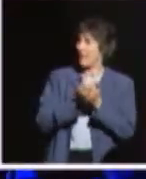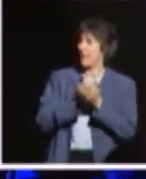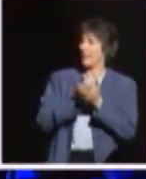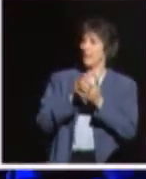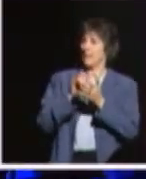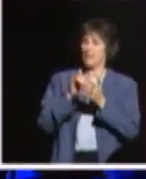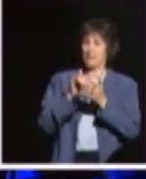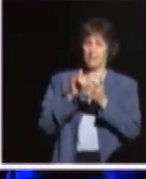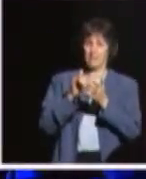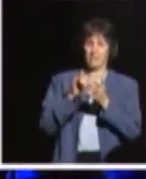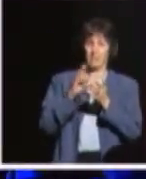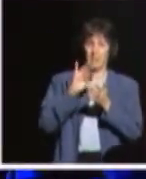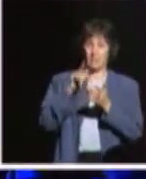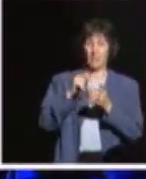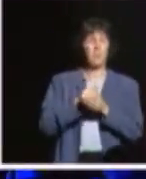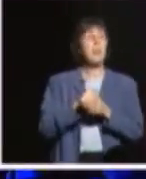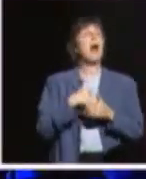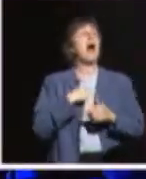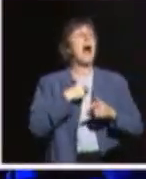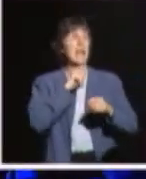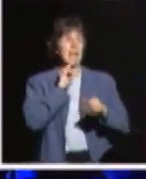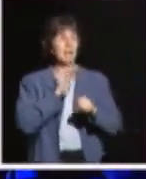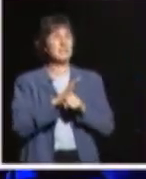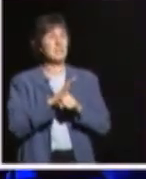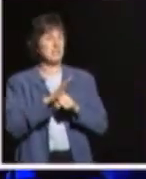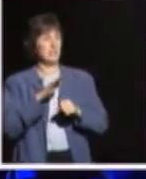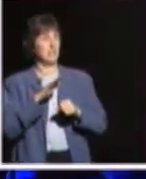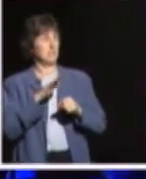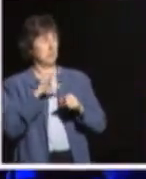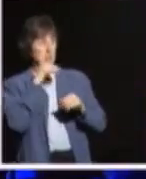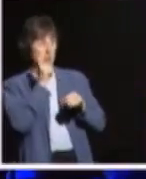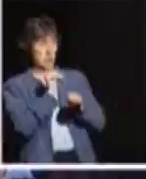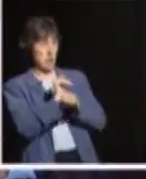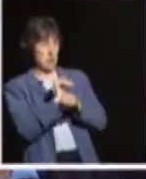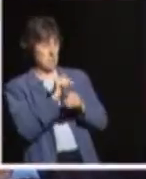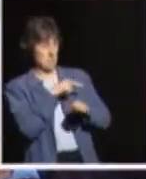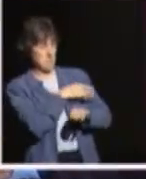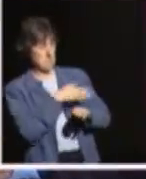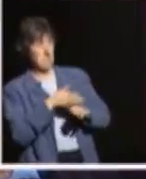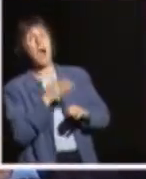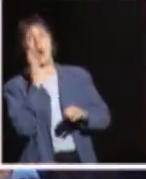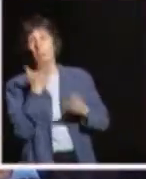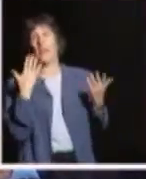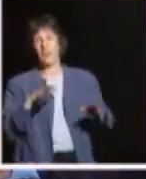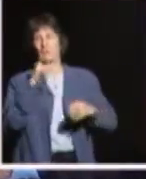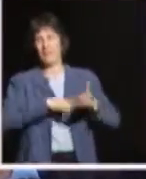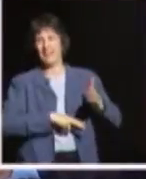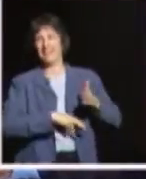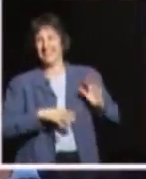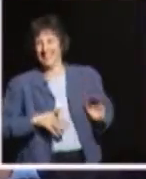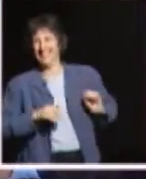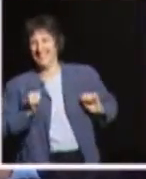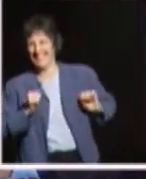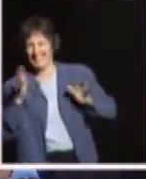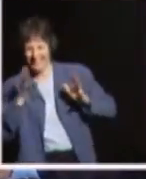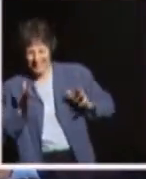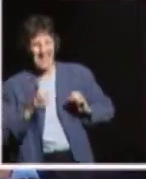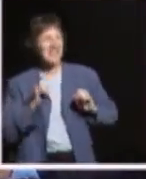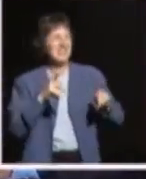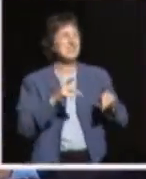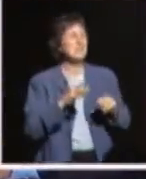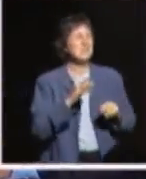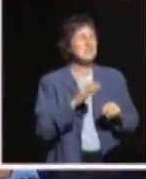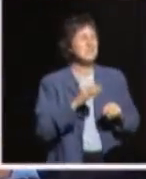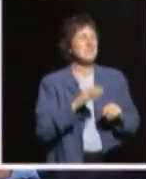legislation, although by this time tomorrow, I guarantee you I will. The reality is, and again, as we face